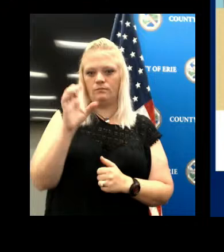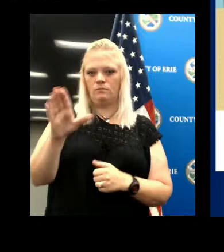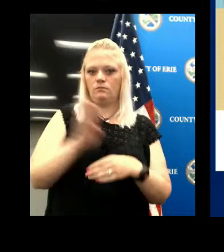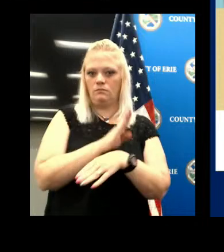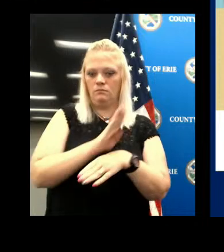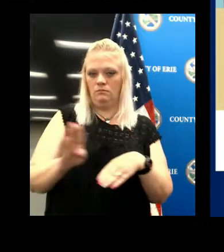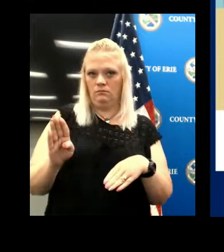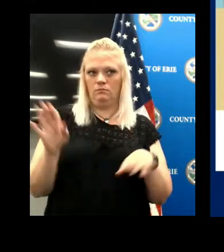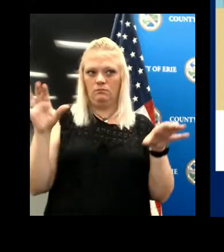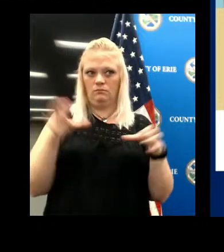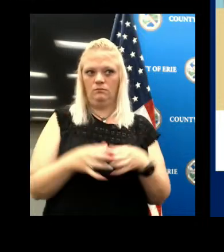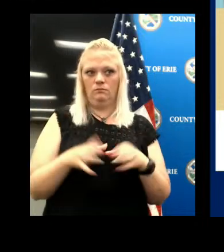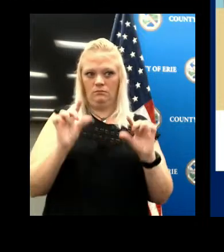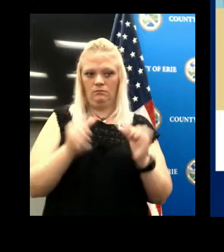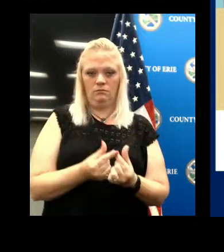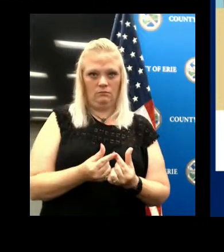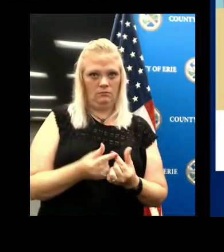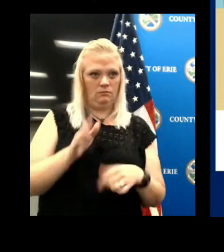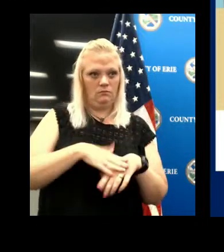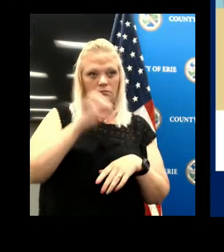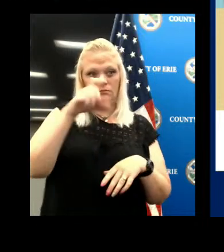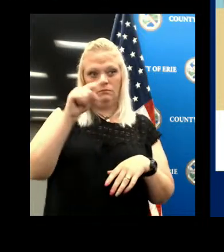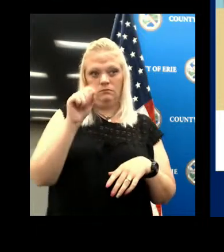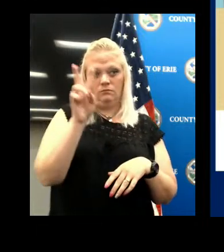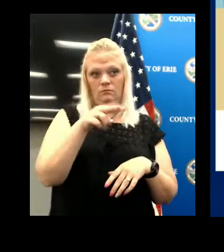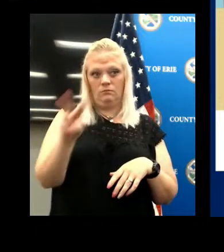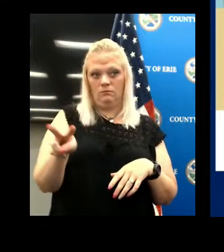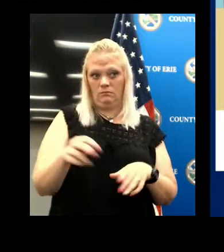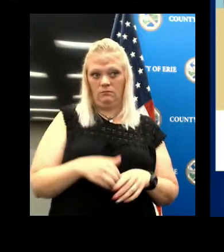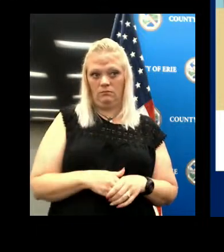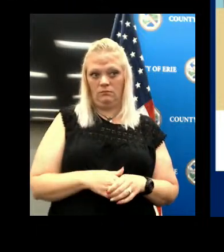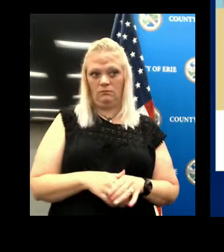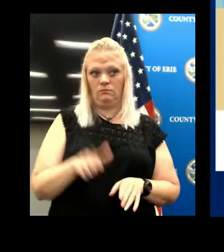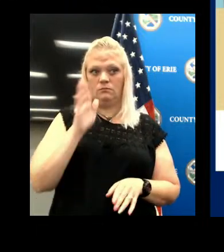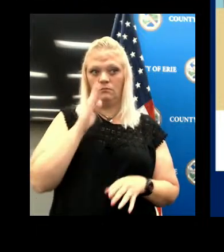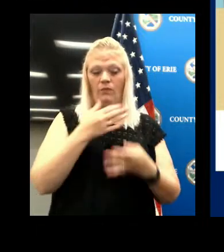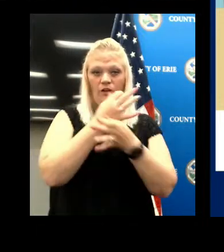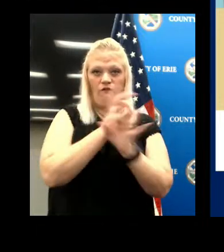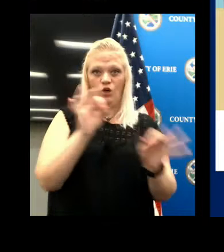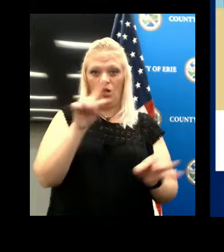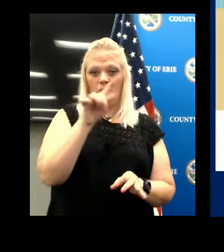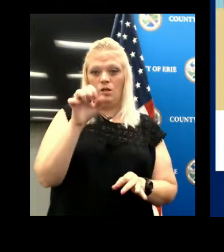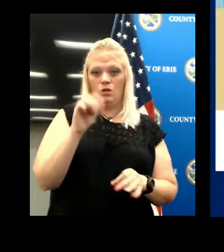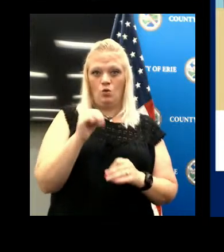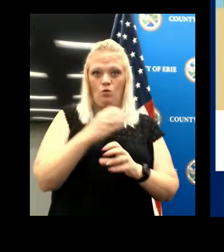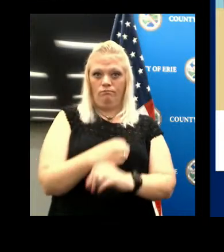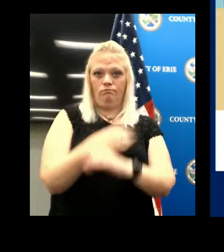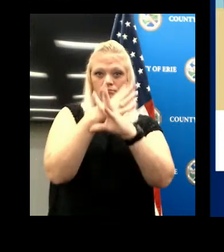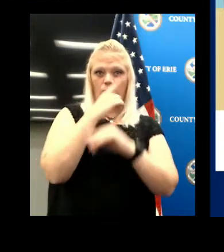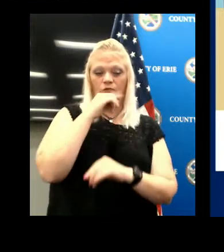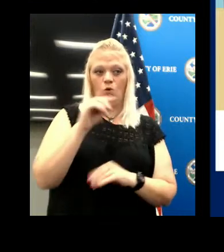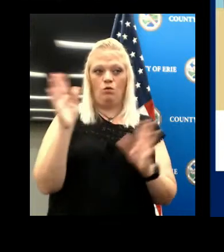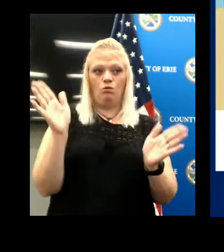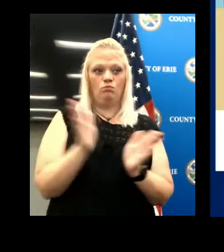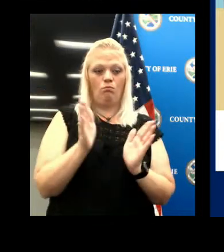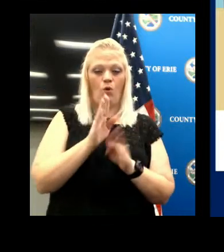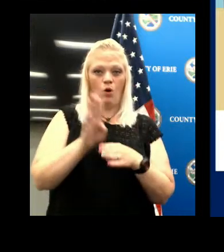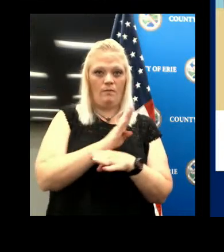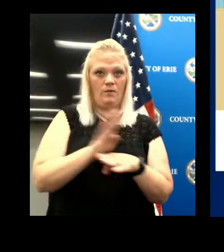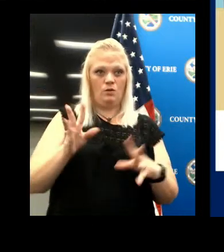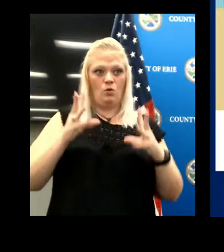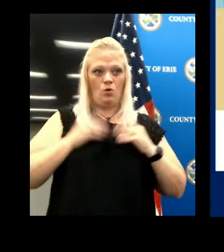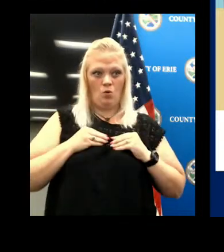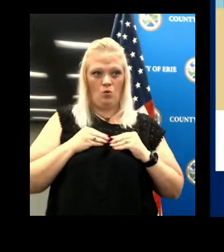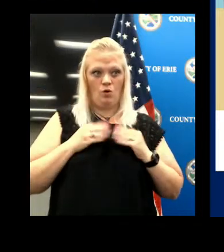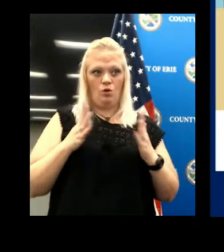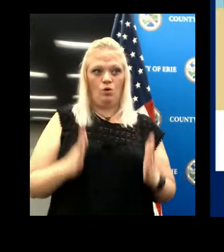Force. And on September 22nd, there will be a free Zoom webinar for small business owners on COVID